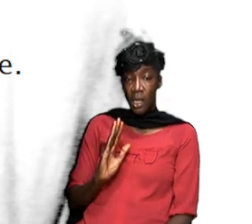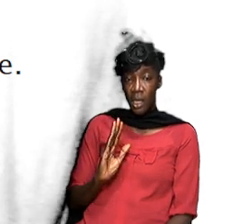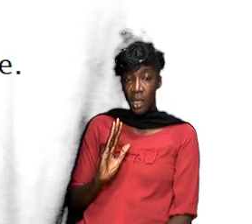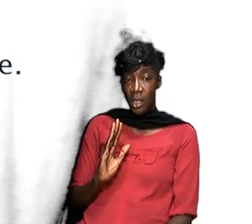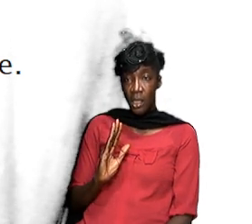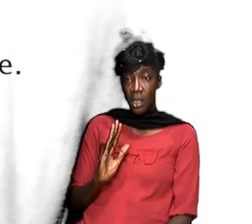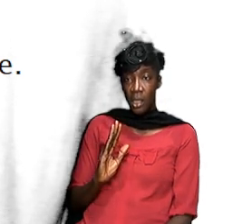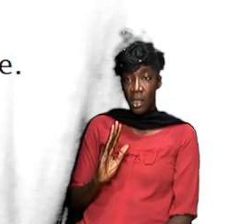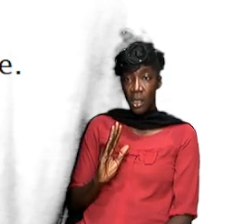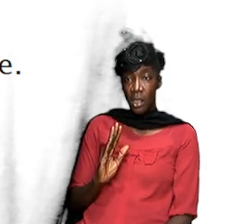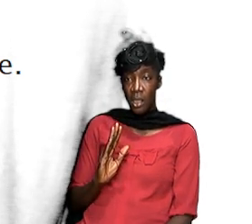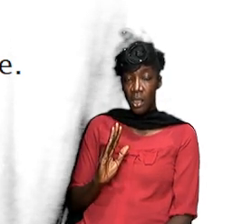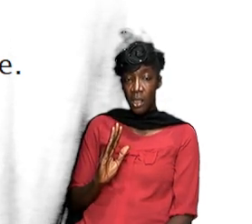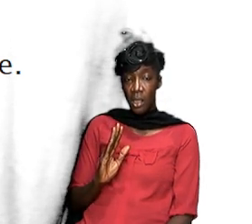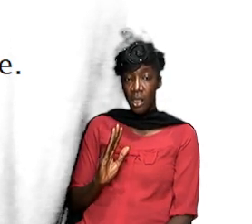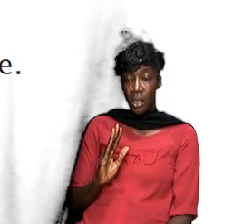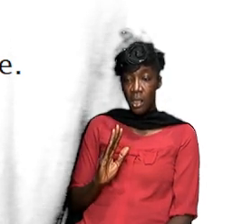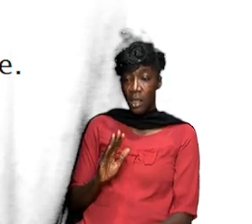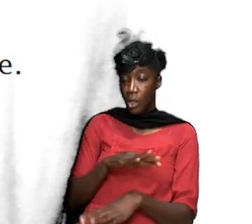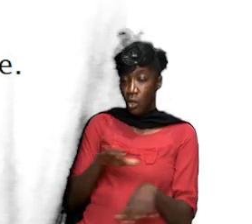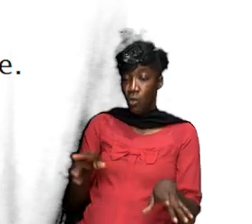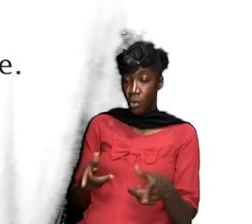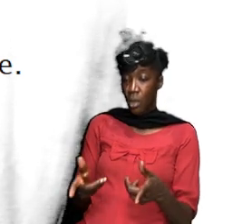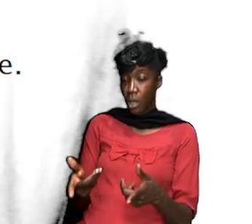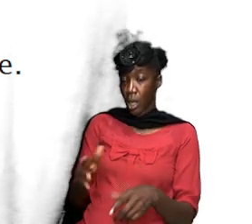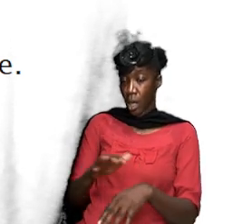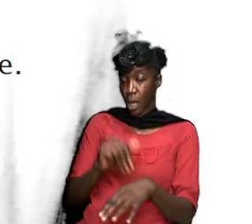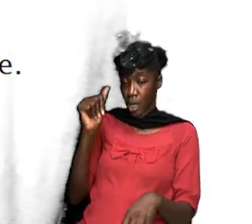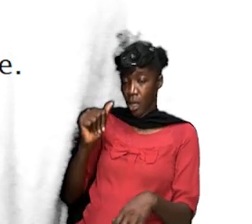not called any of us to one bench in the church.